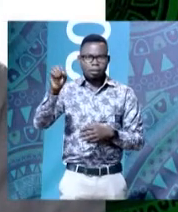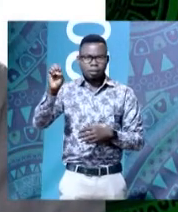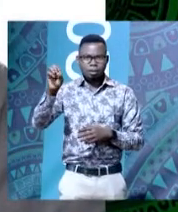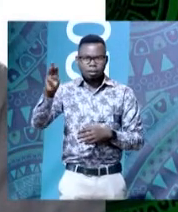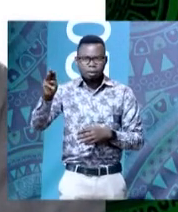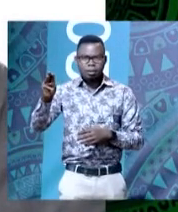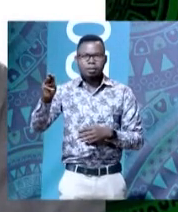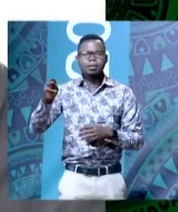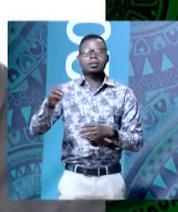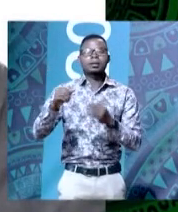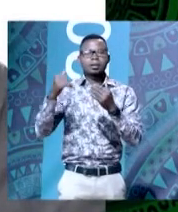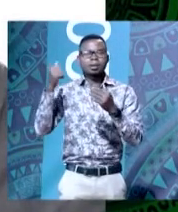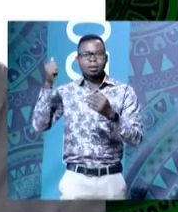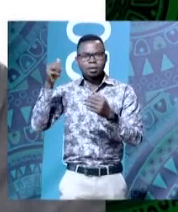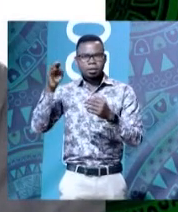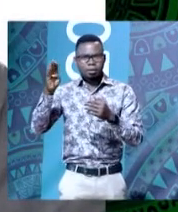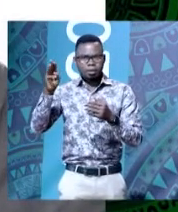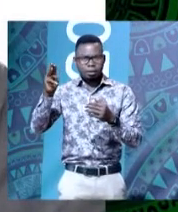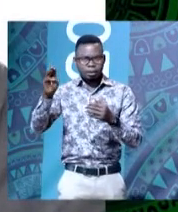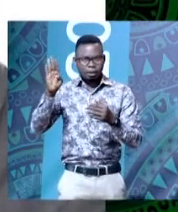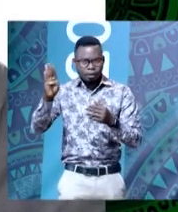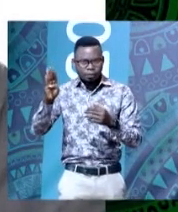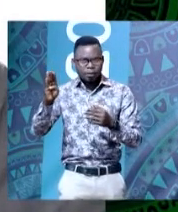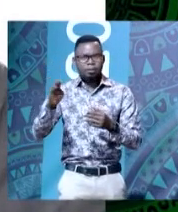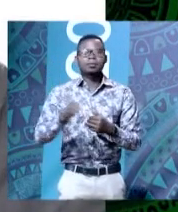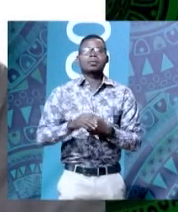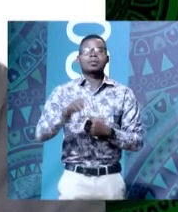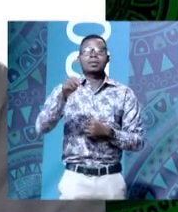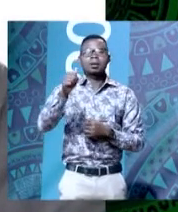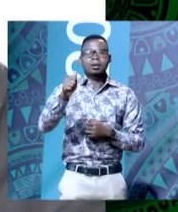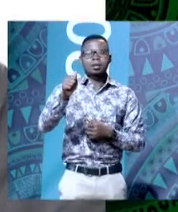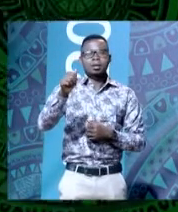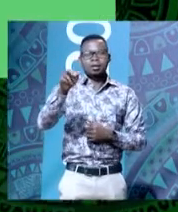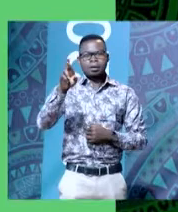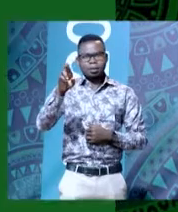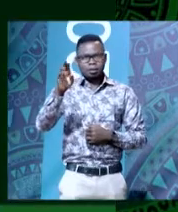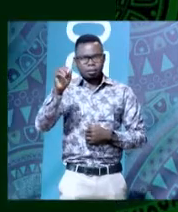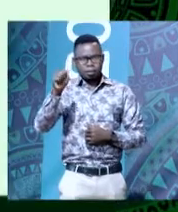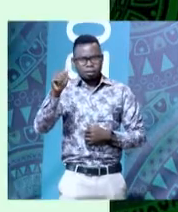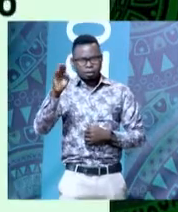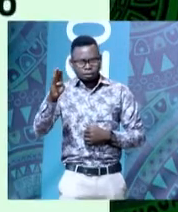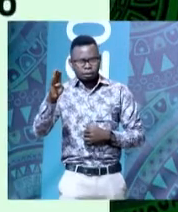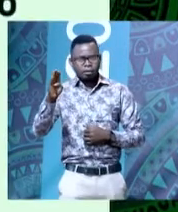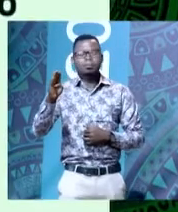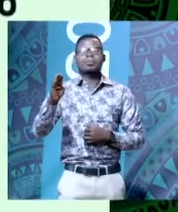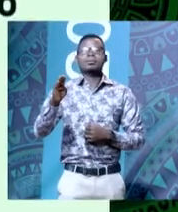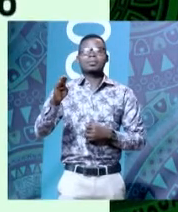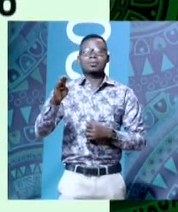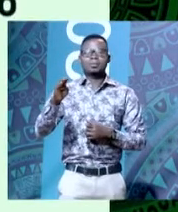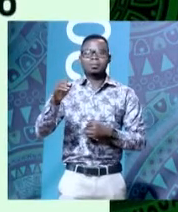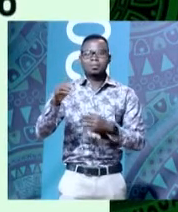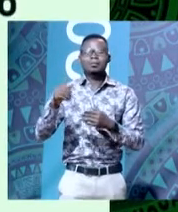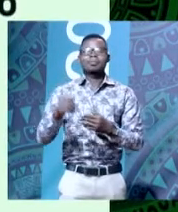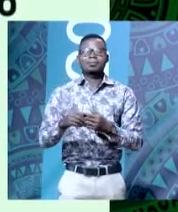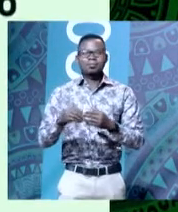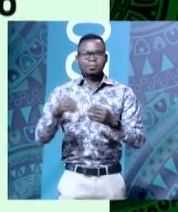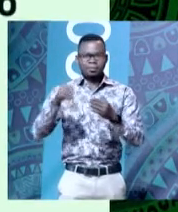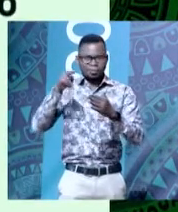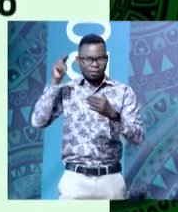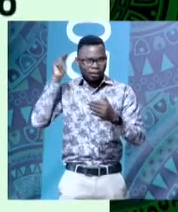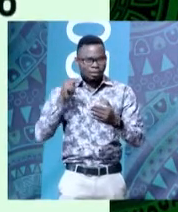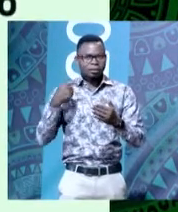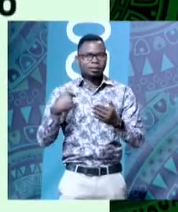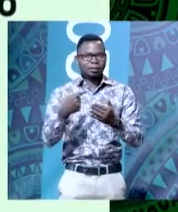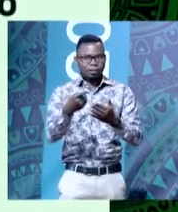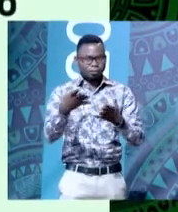Nigeria, the former permanent representative of Egypt to the Organization of Islamic Cooperation. You're most welcome, sir.